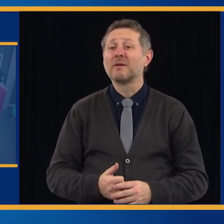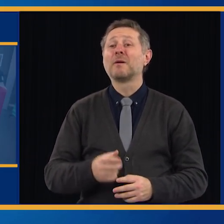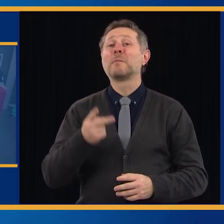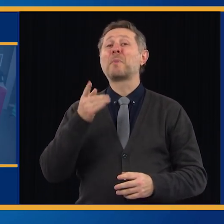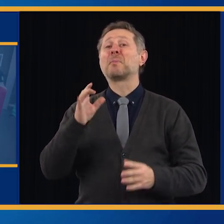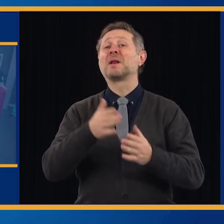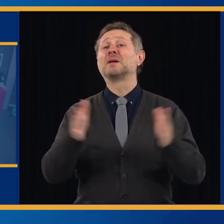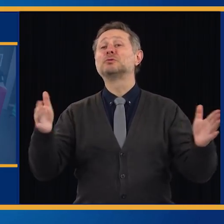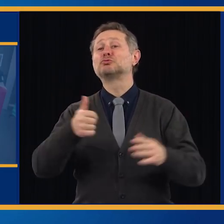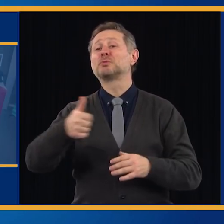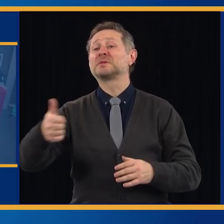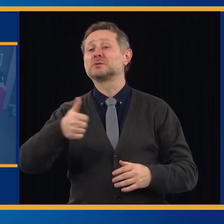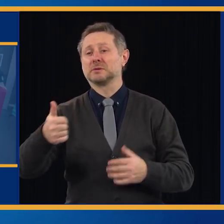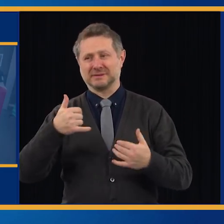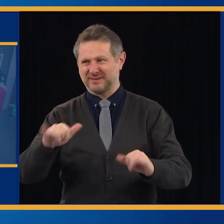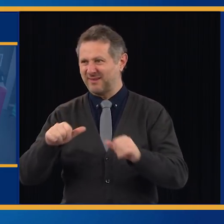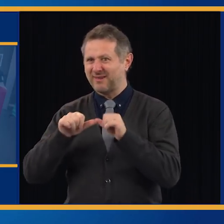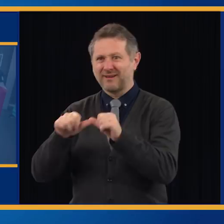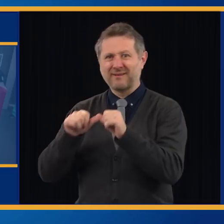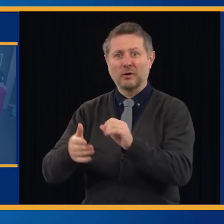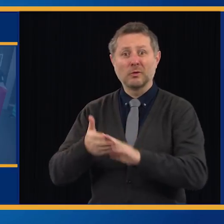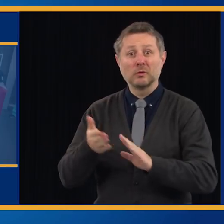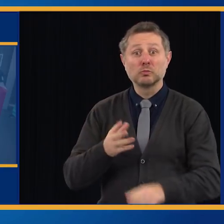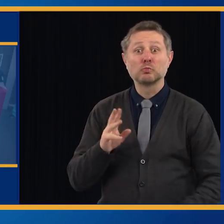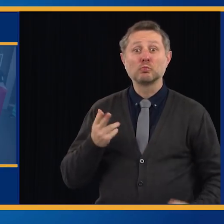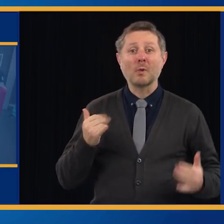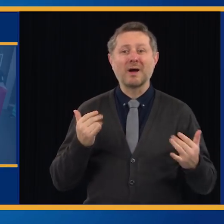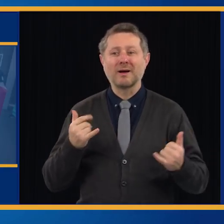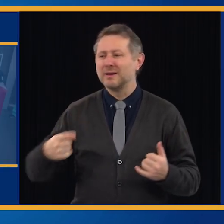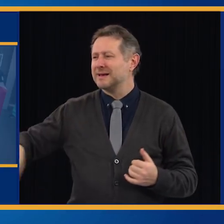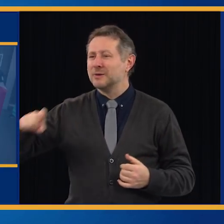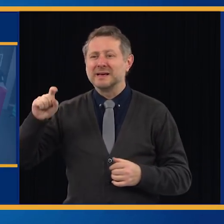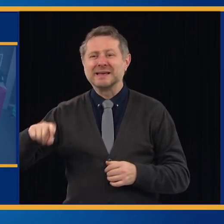running because they need it to get to work.